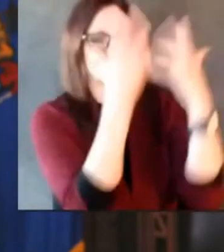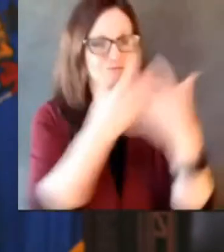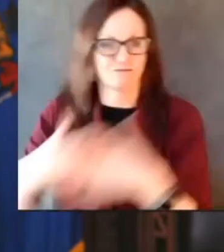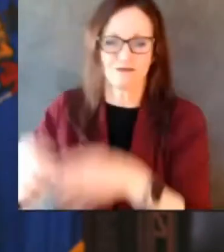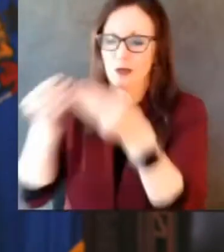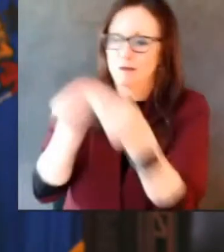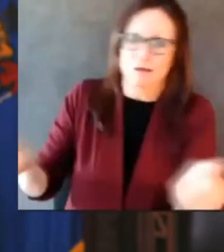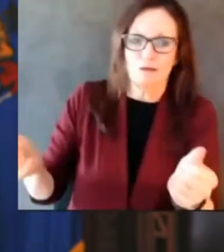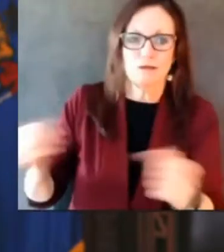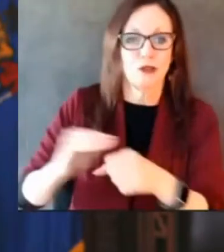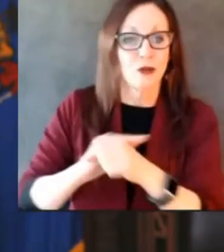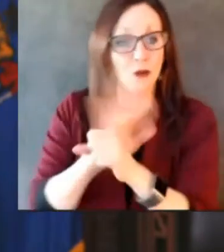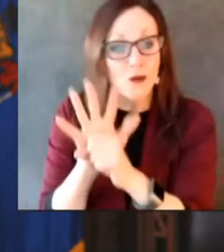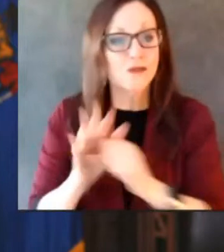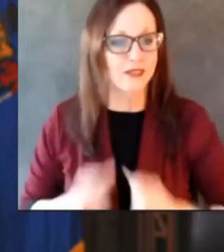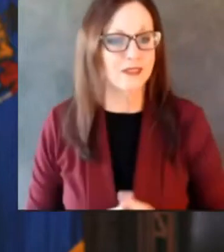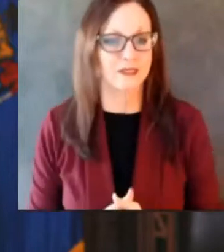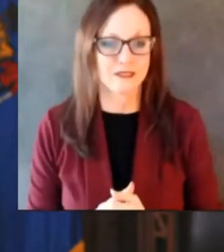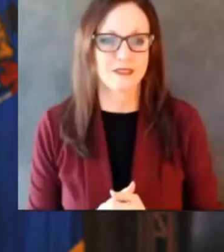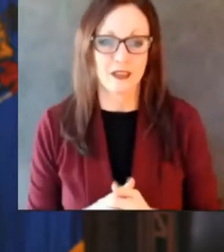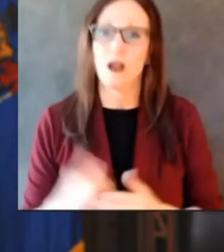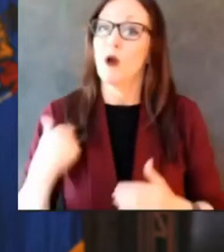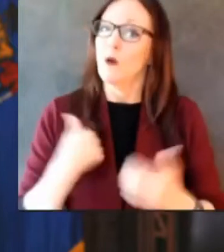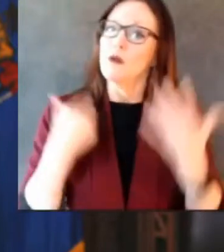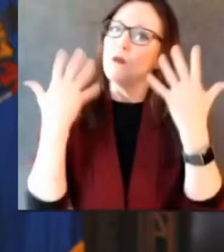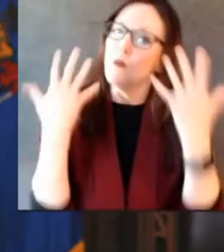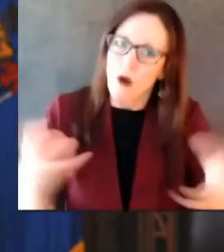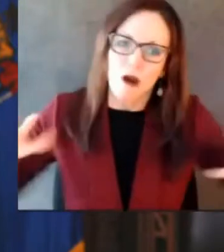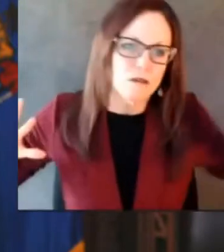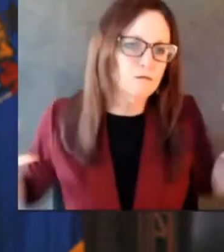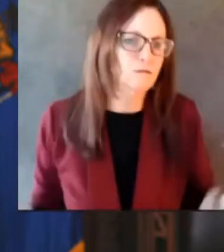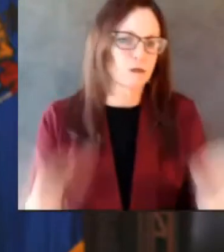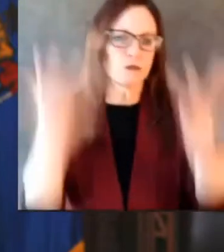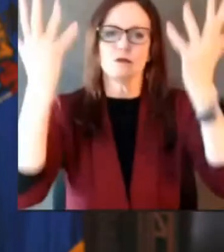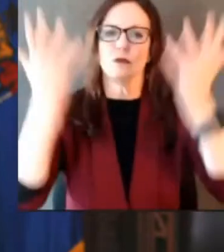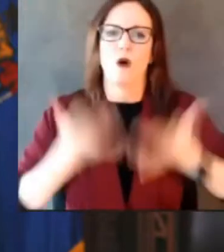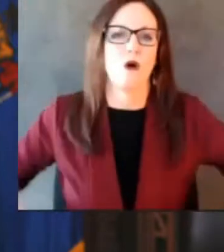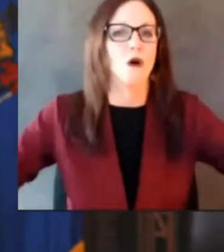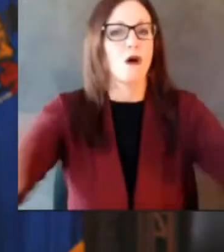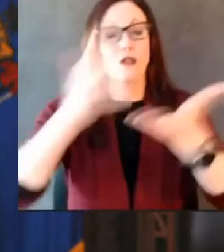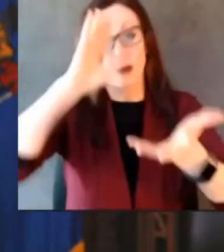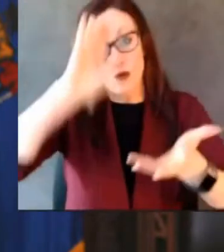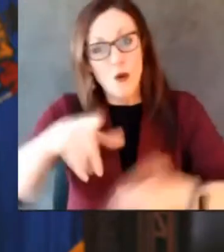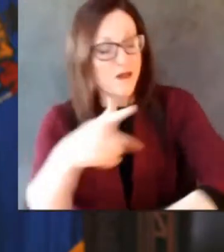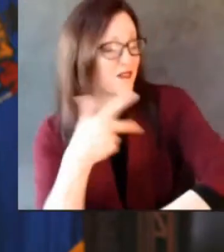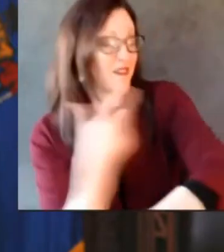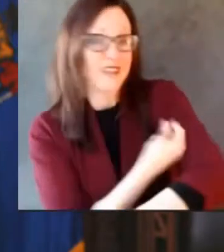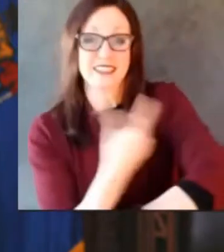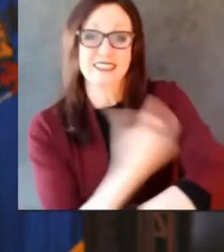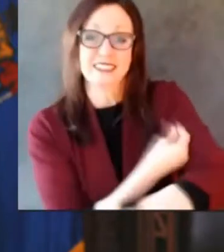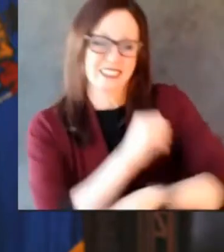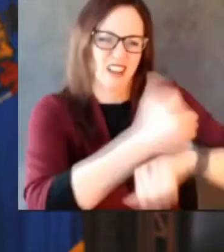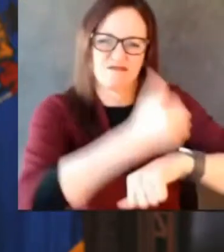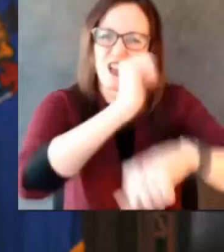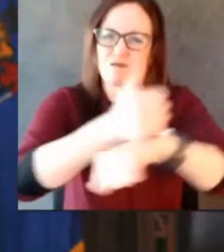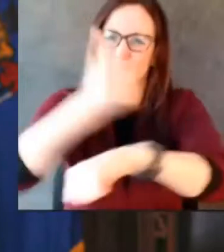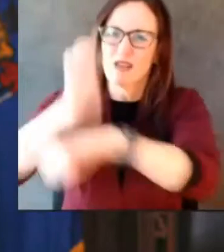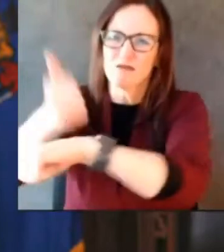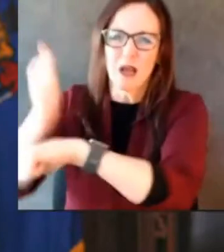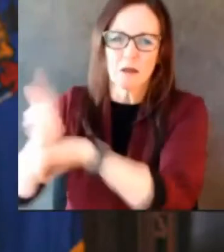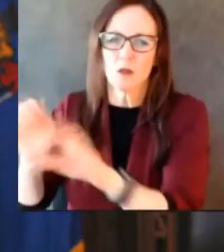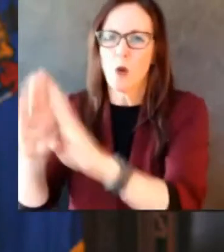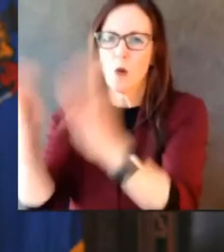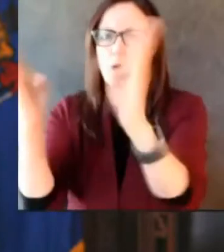walk-in appointments, and many have appointments available. So head to vaccines.gov and find a